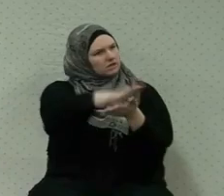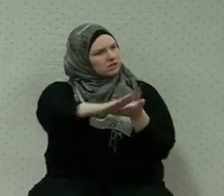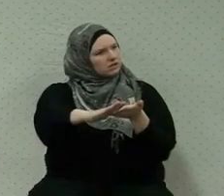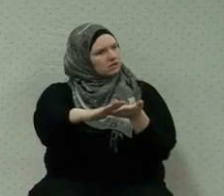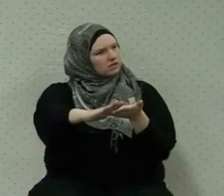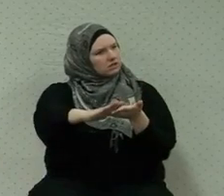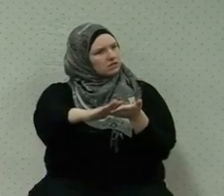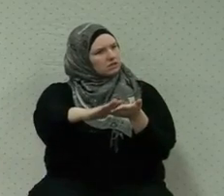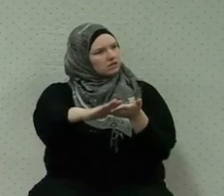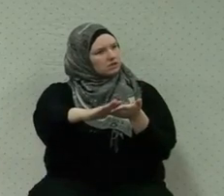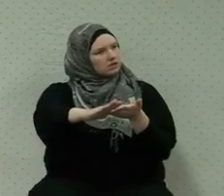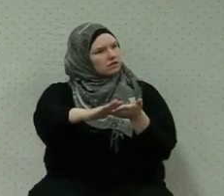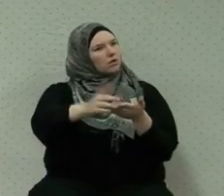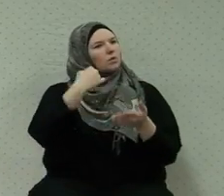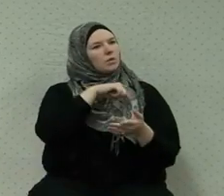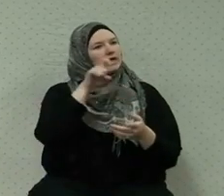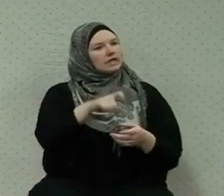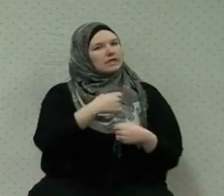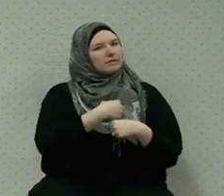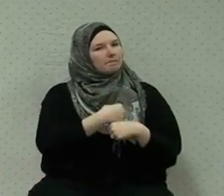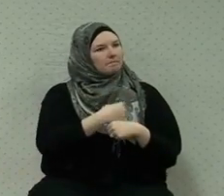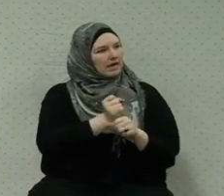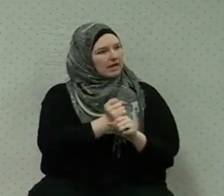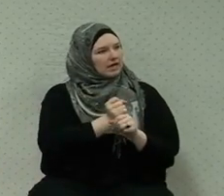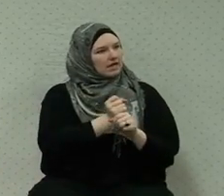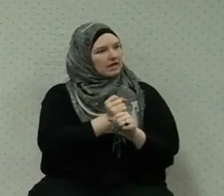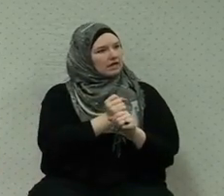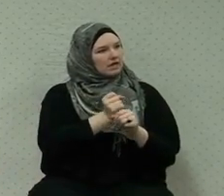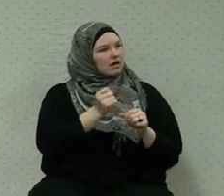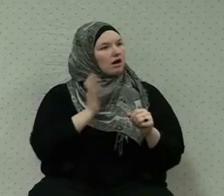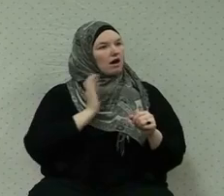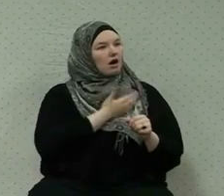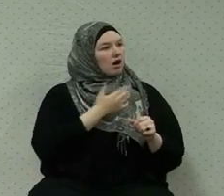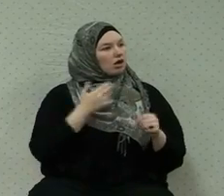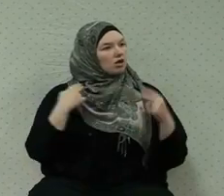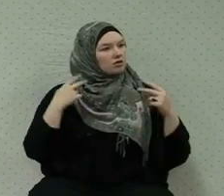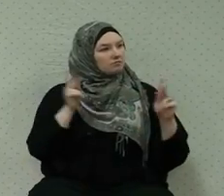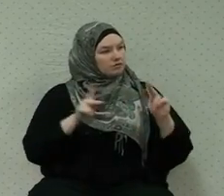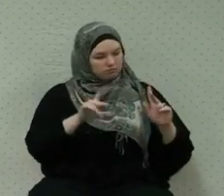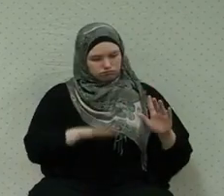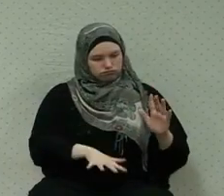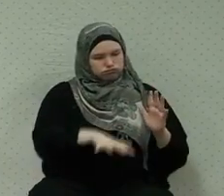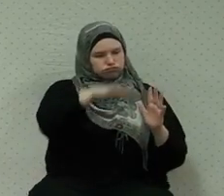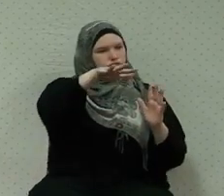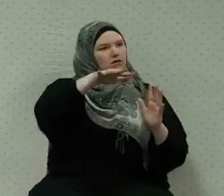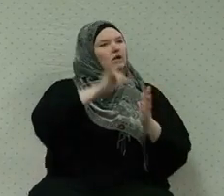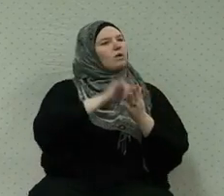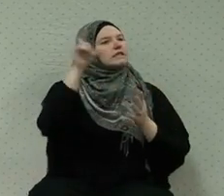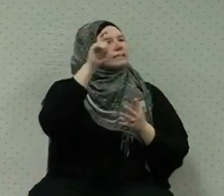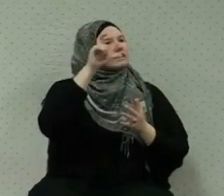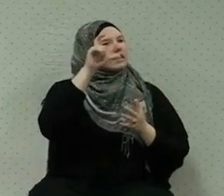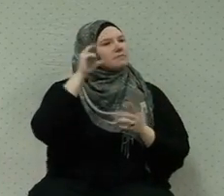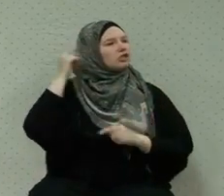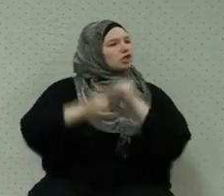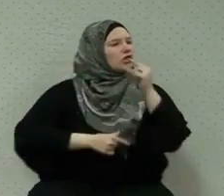society and the community. And that's why Islam is not a generational thing. It is